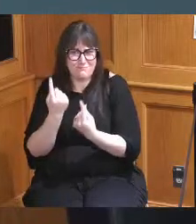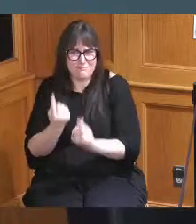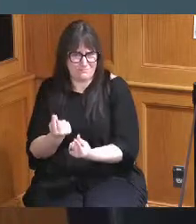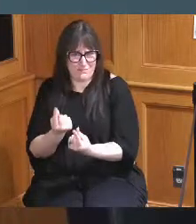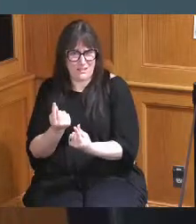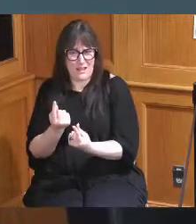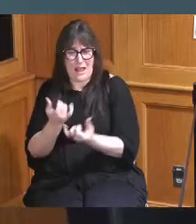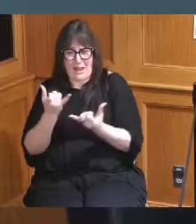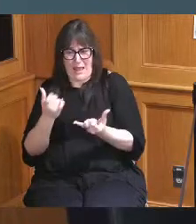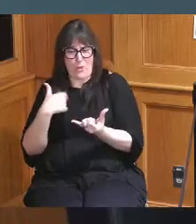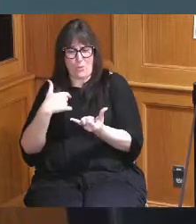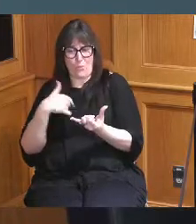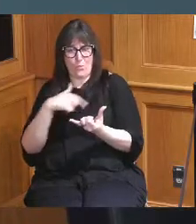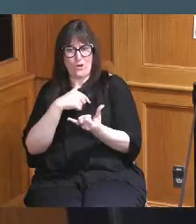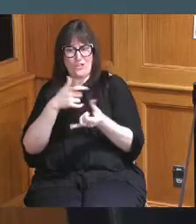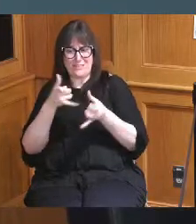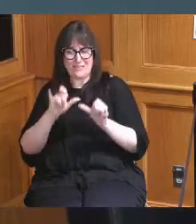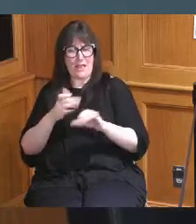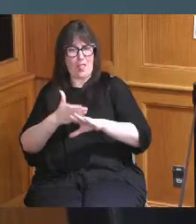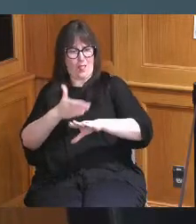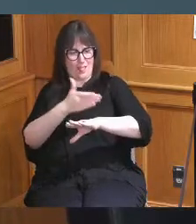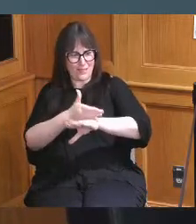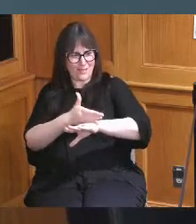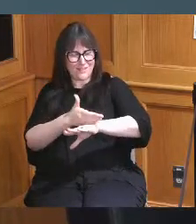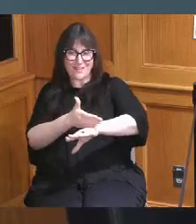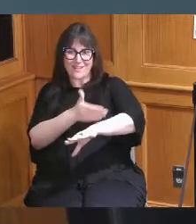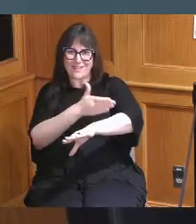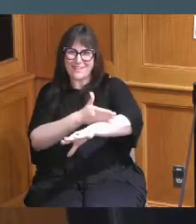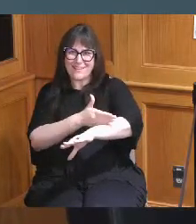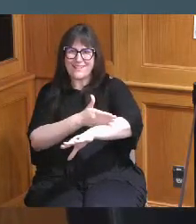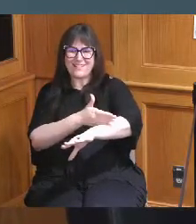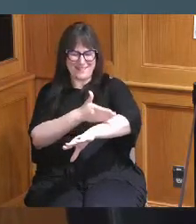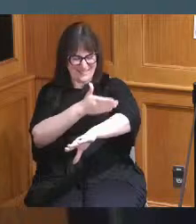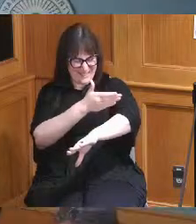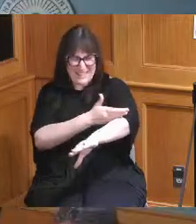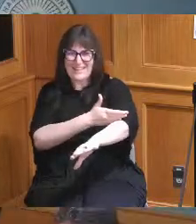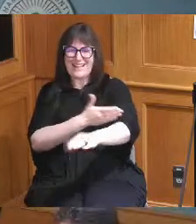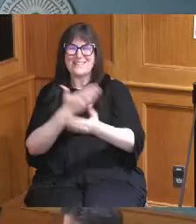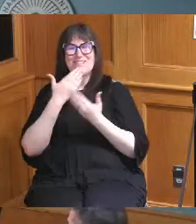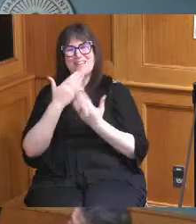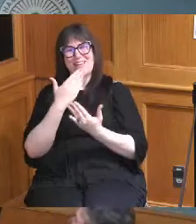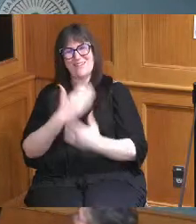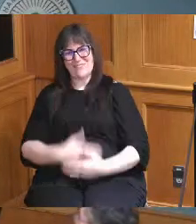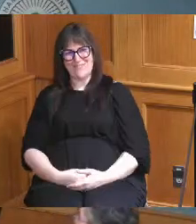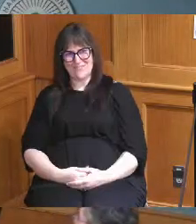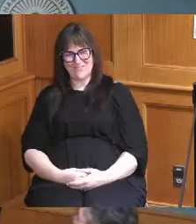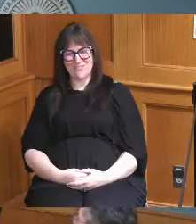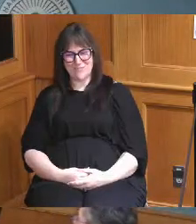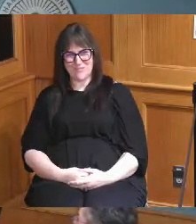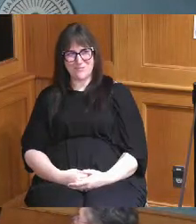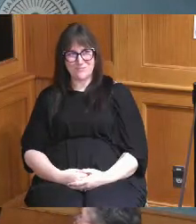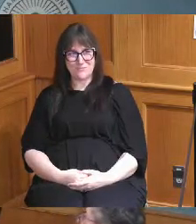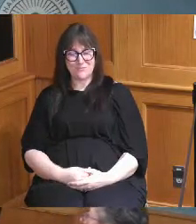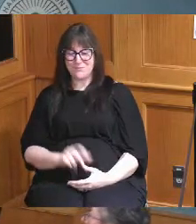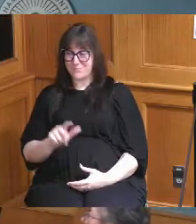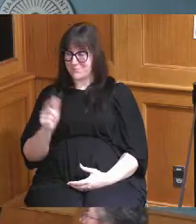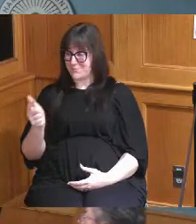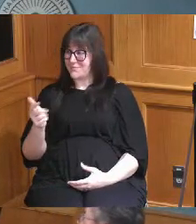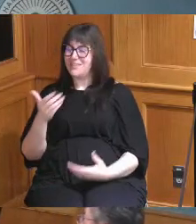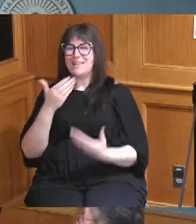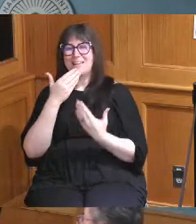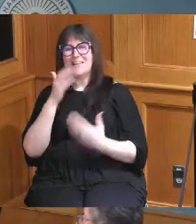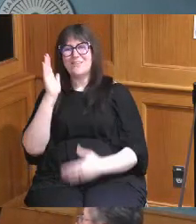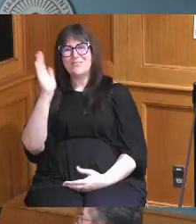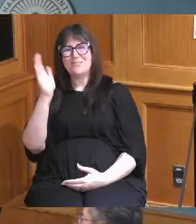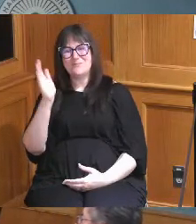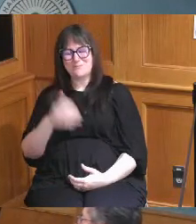we do better, and we are doing better. So thank you so much. Commissioner Reese. Thank you for your